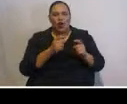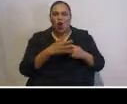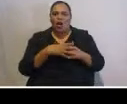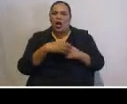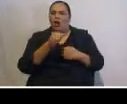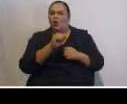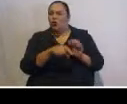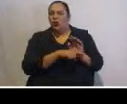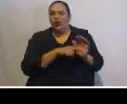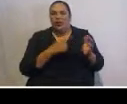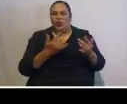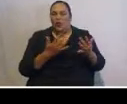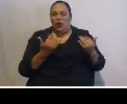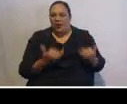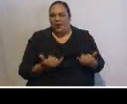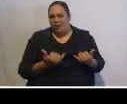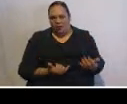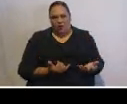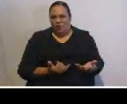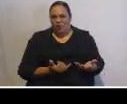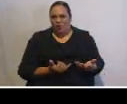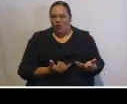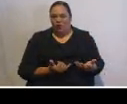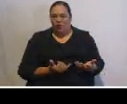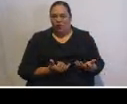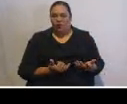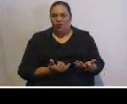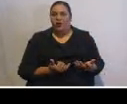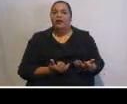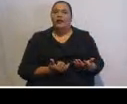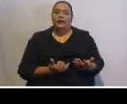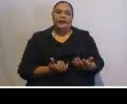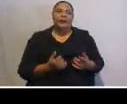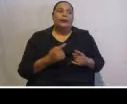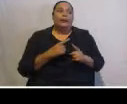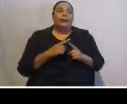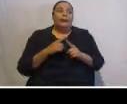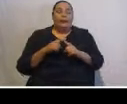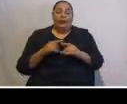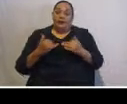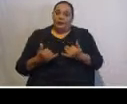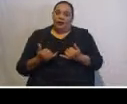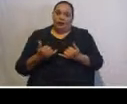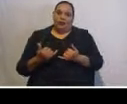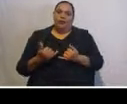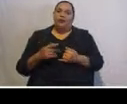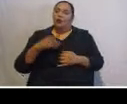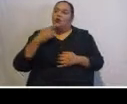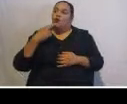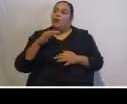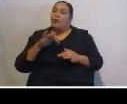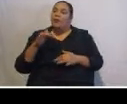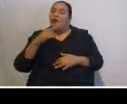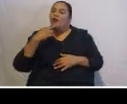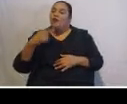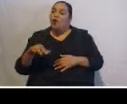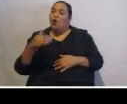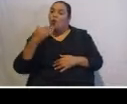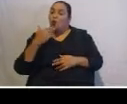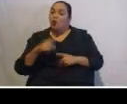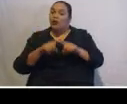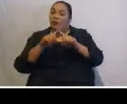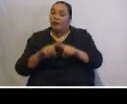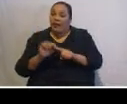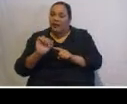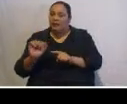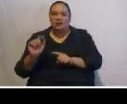out of where it is at the moment. And in the meantime, the real people who count